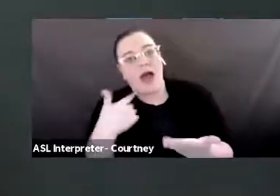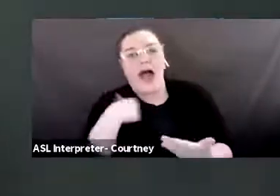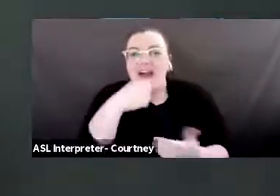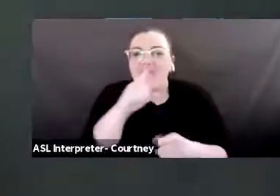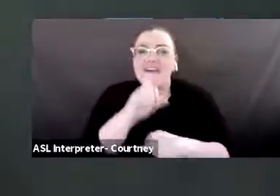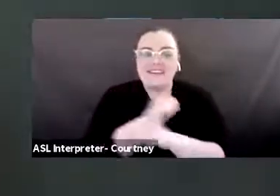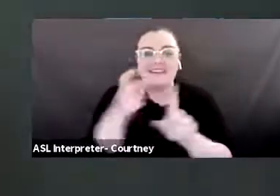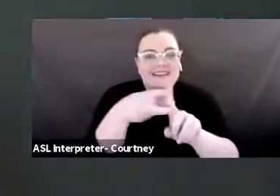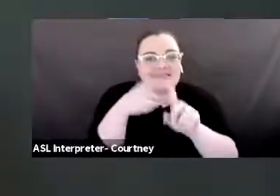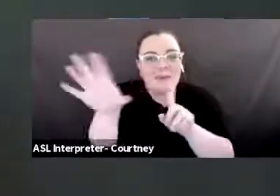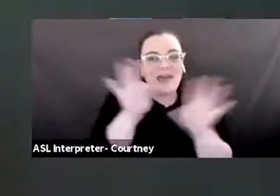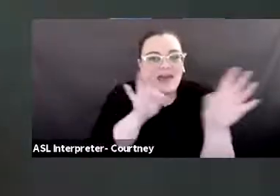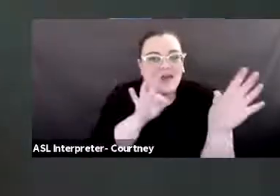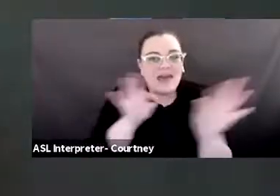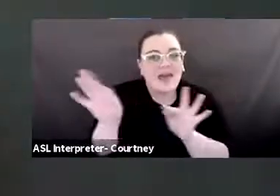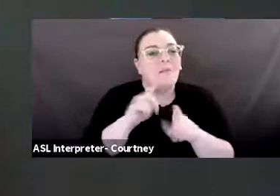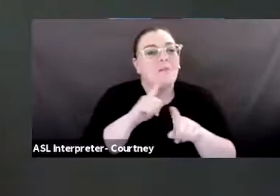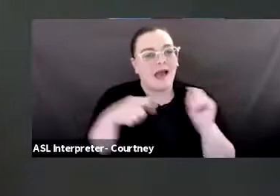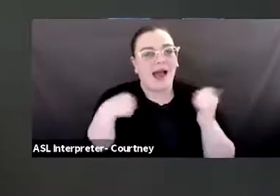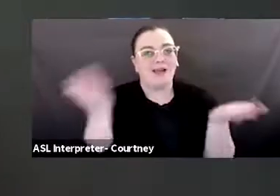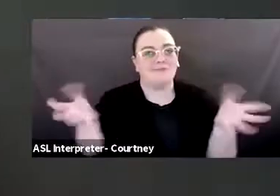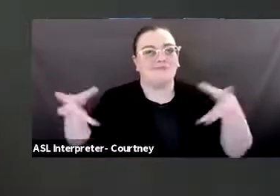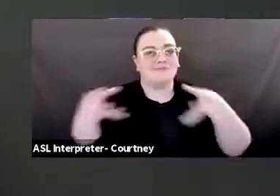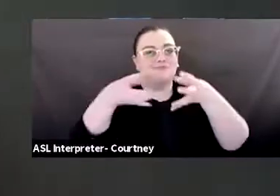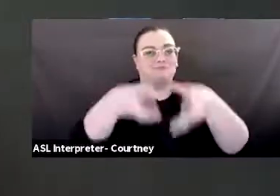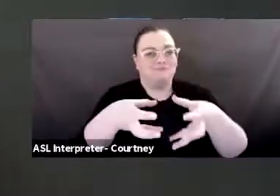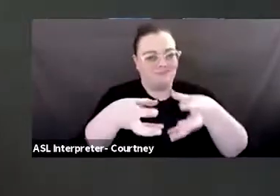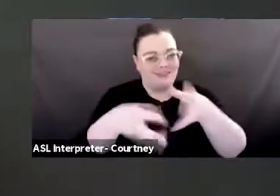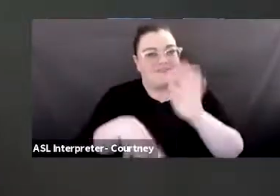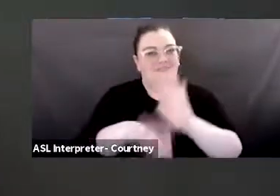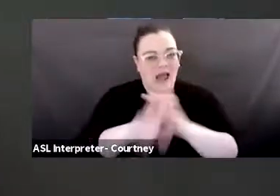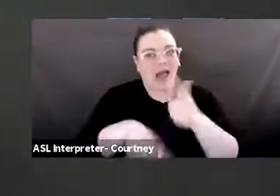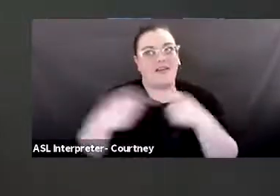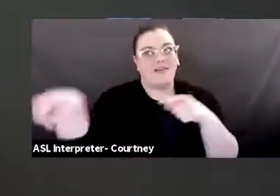get to bring them all together so those choices can be made.